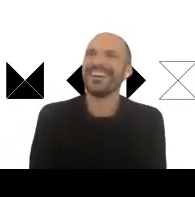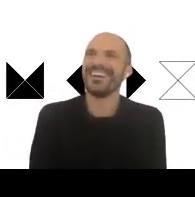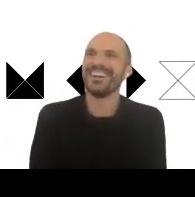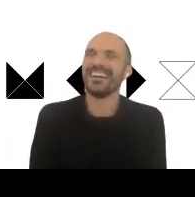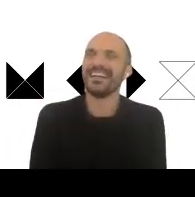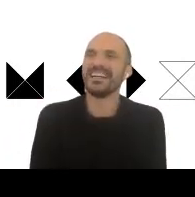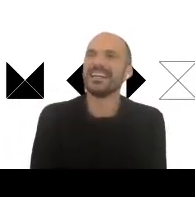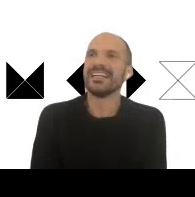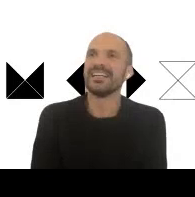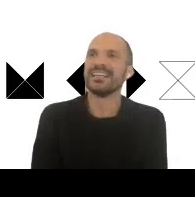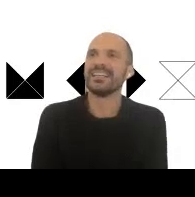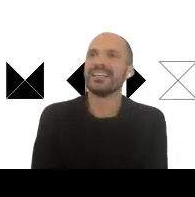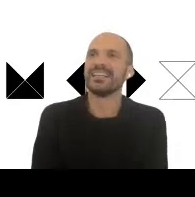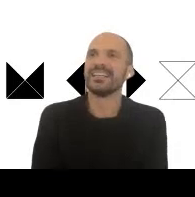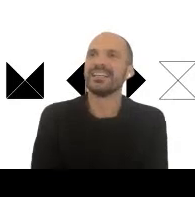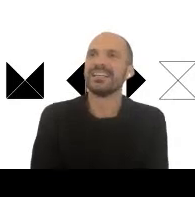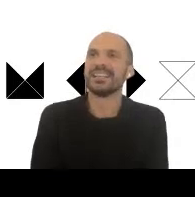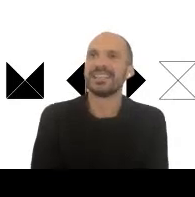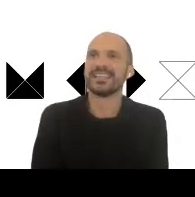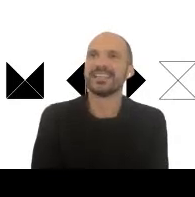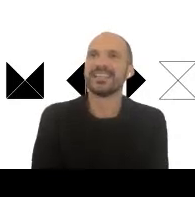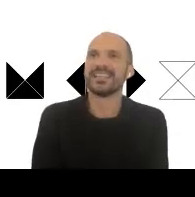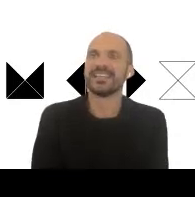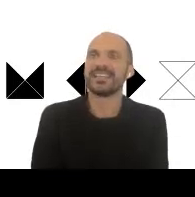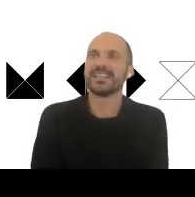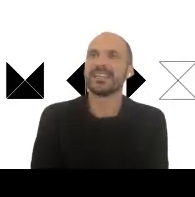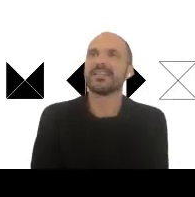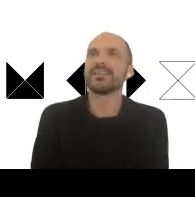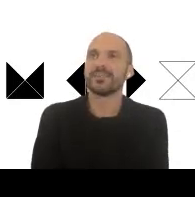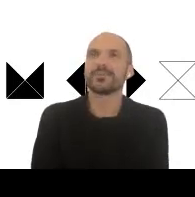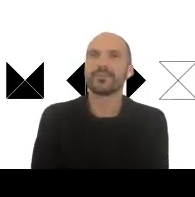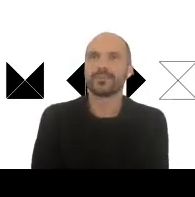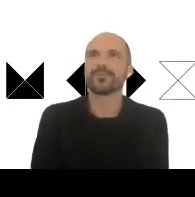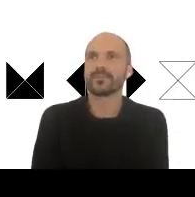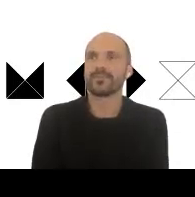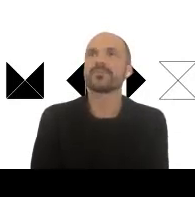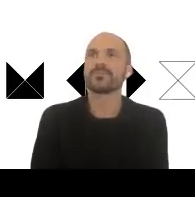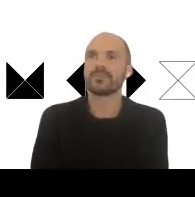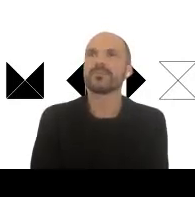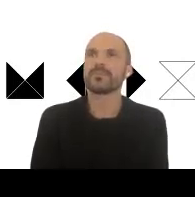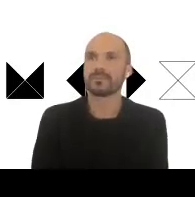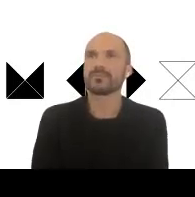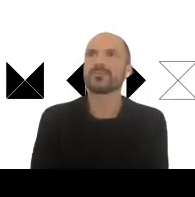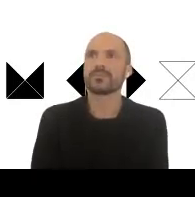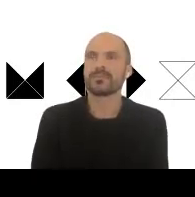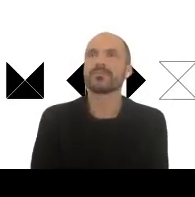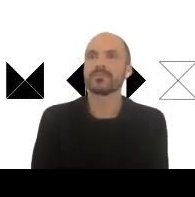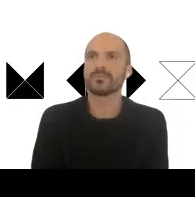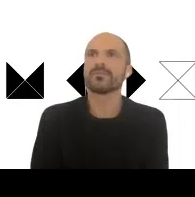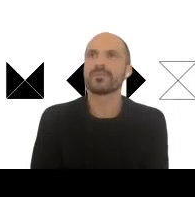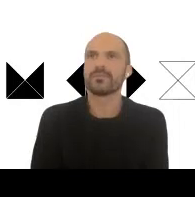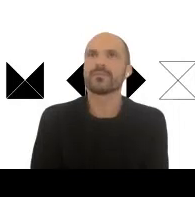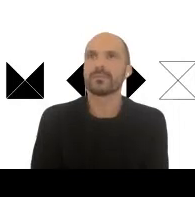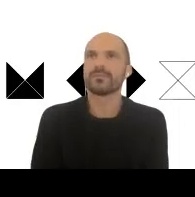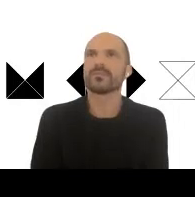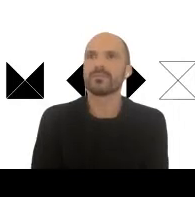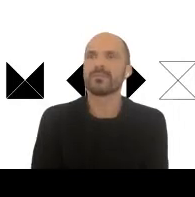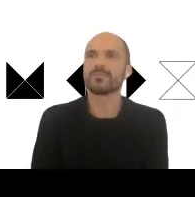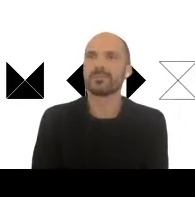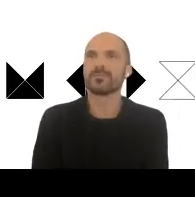We could see that this was the first house built in the Stockholm area and in Sweden, and we could kind